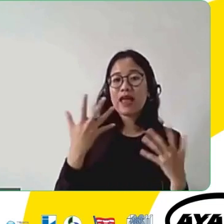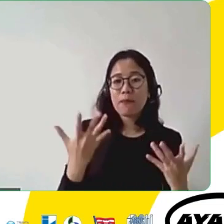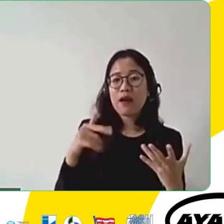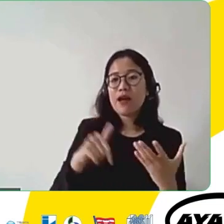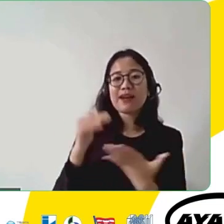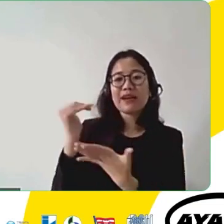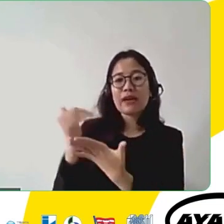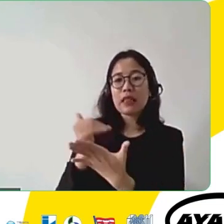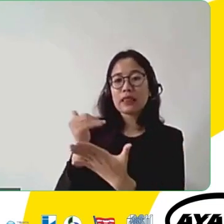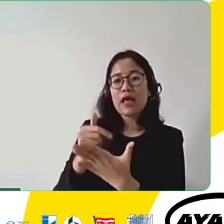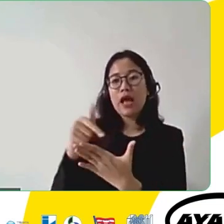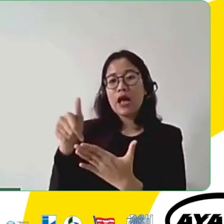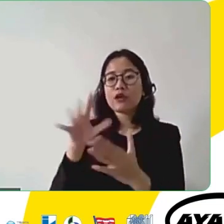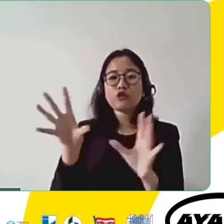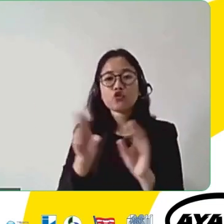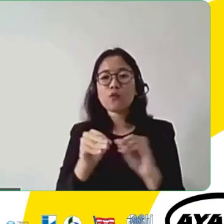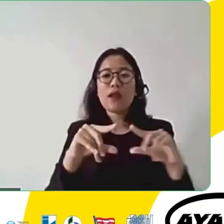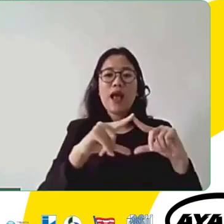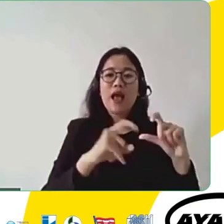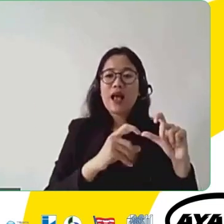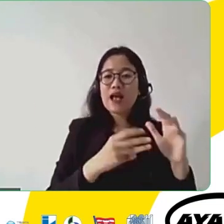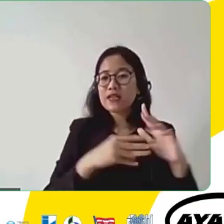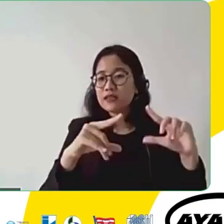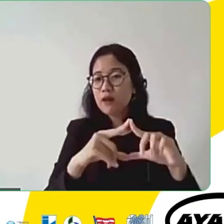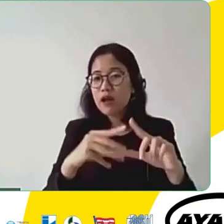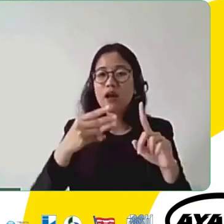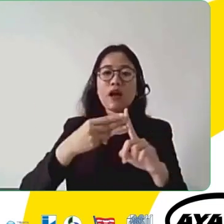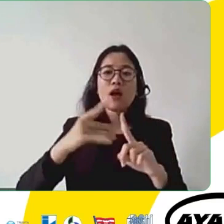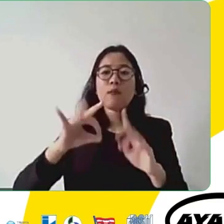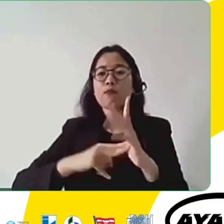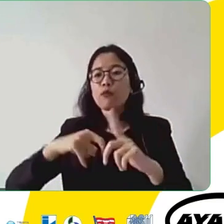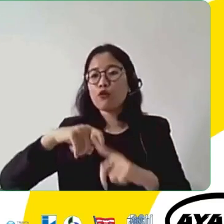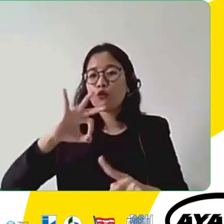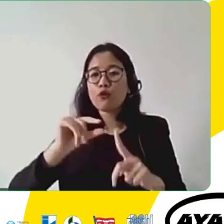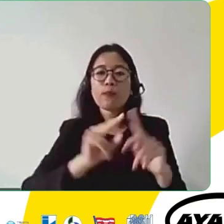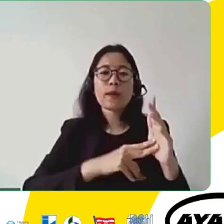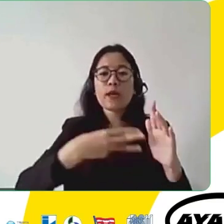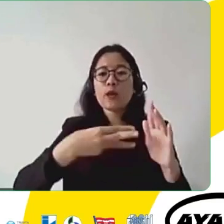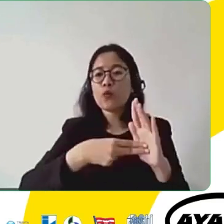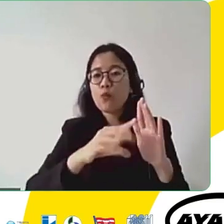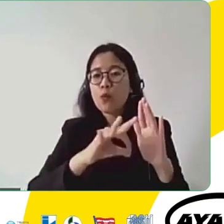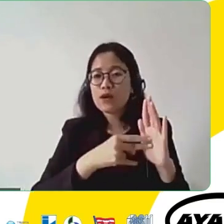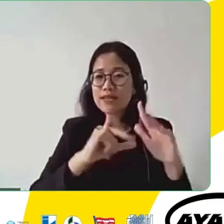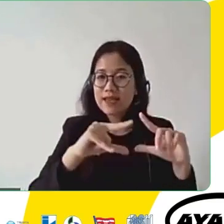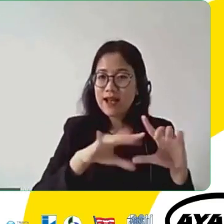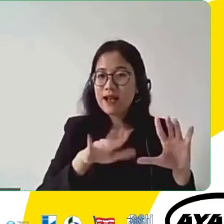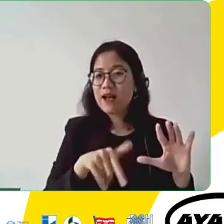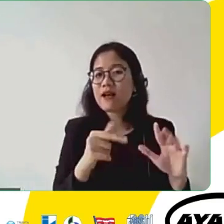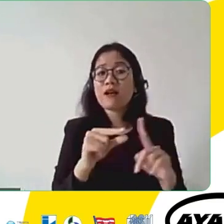Jakarta since 2017 is showing the increasing and up to 2019,